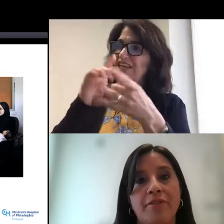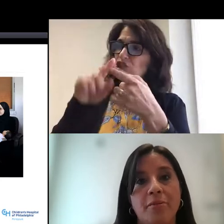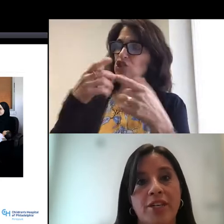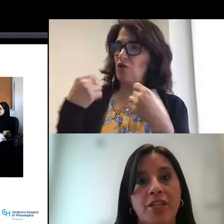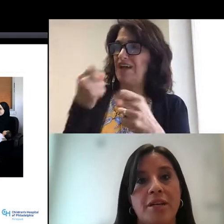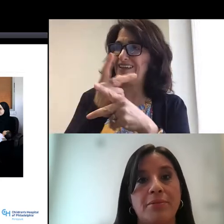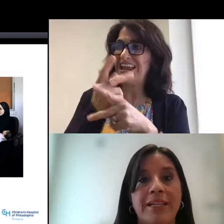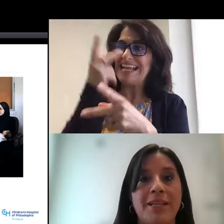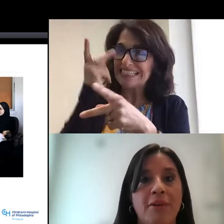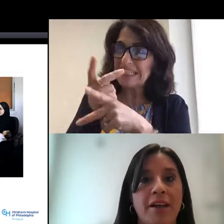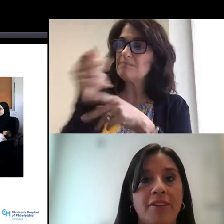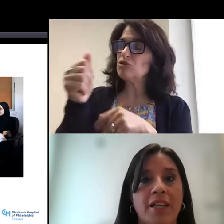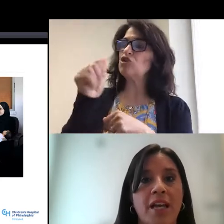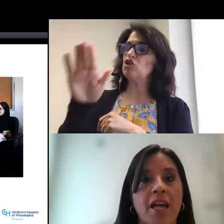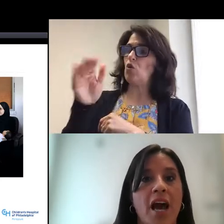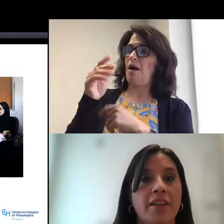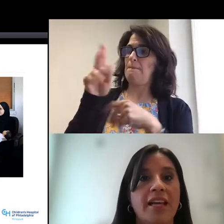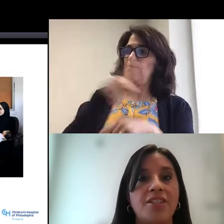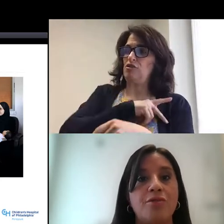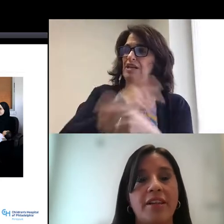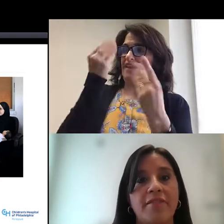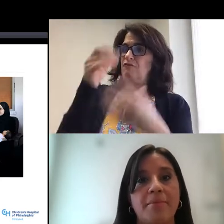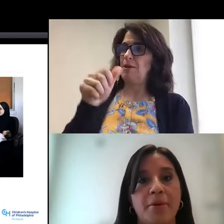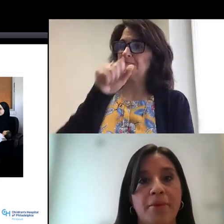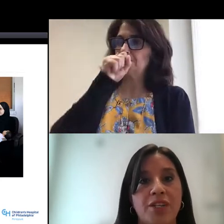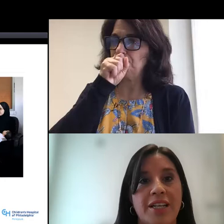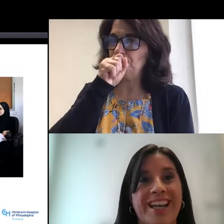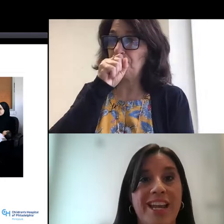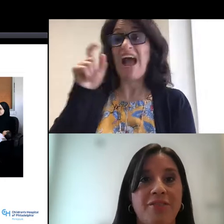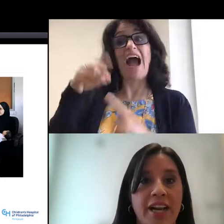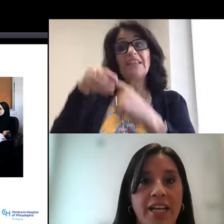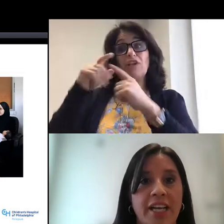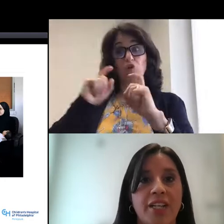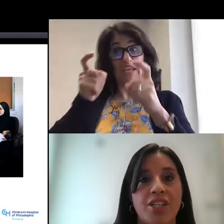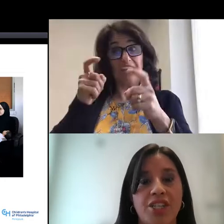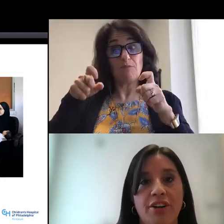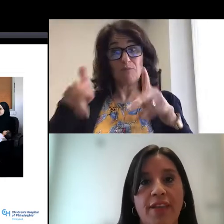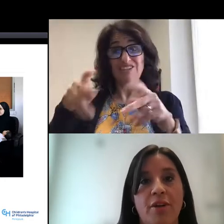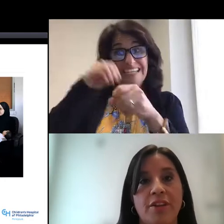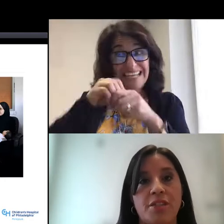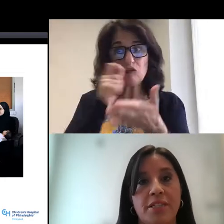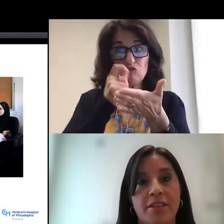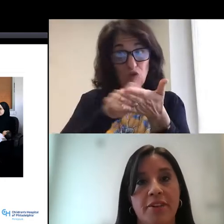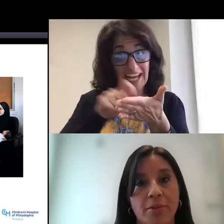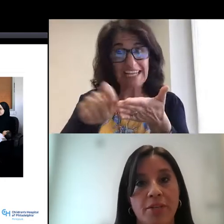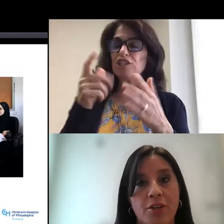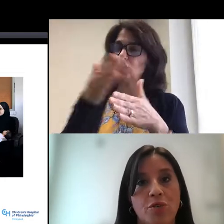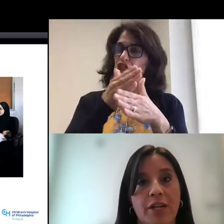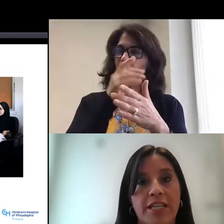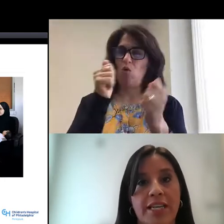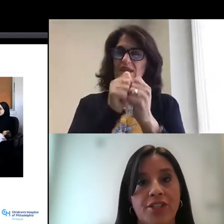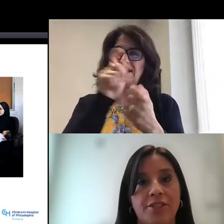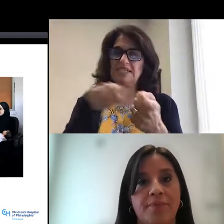personal information completely private unless you give them permission in writing to share that with a specific person